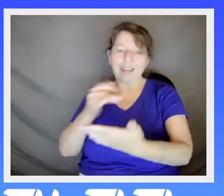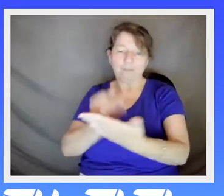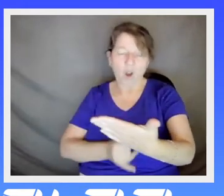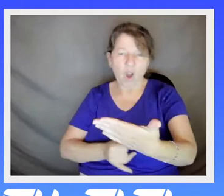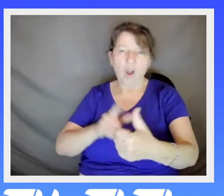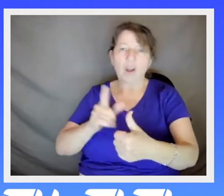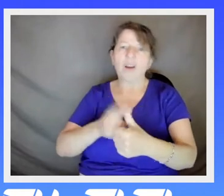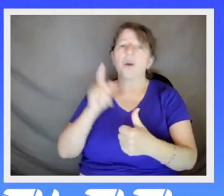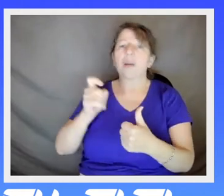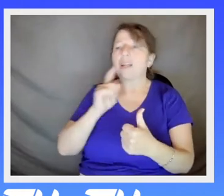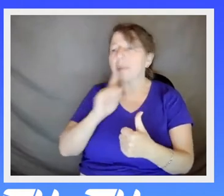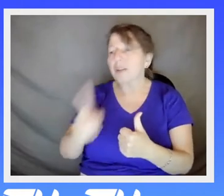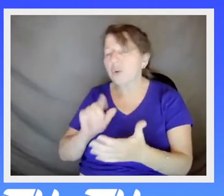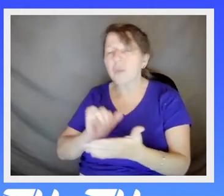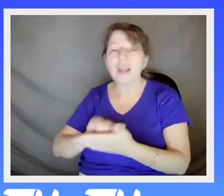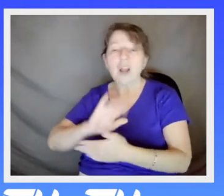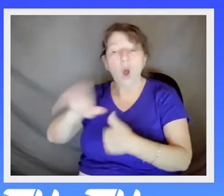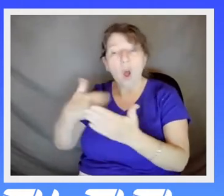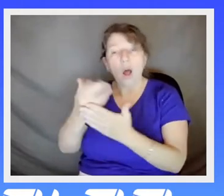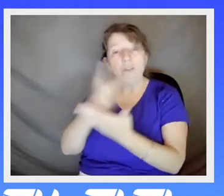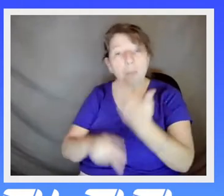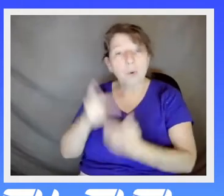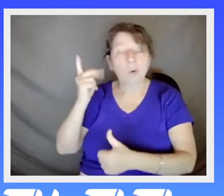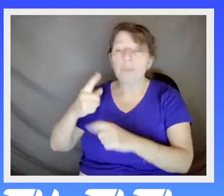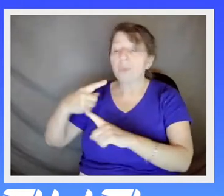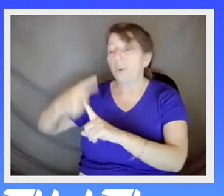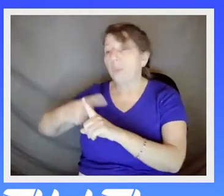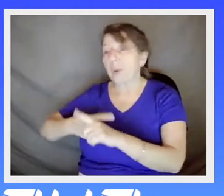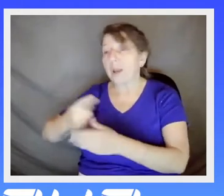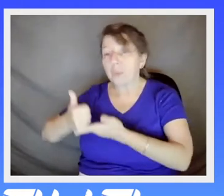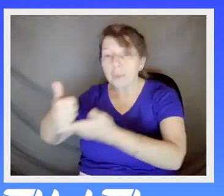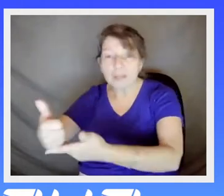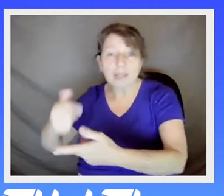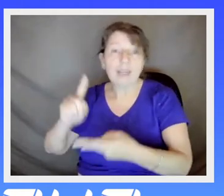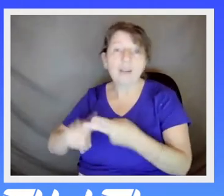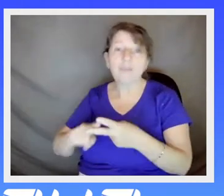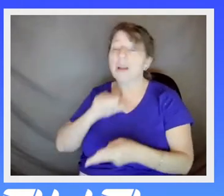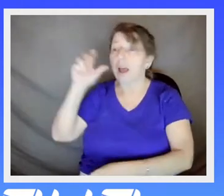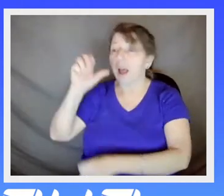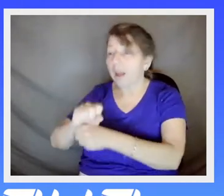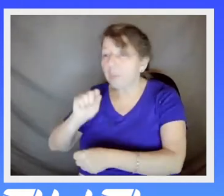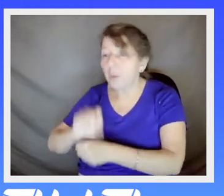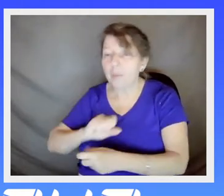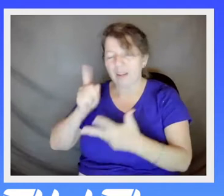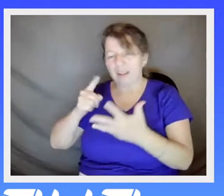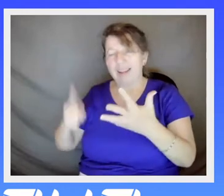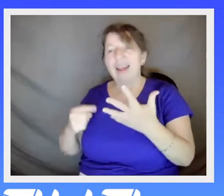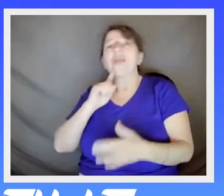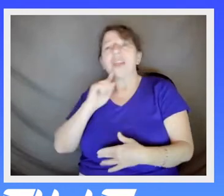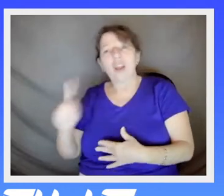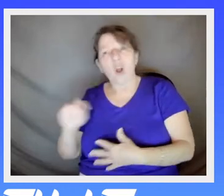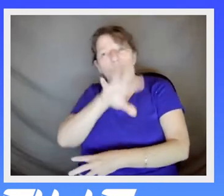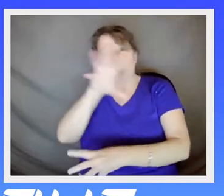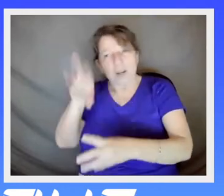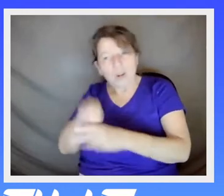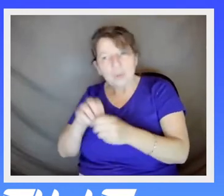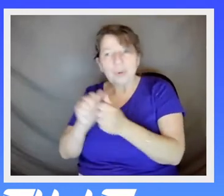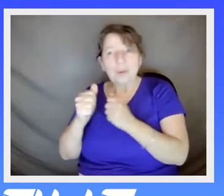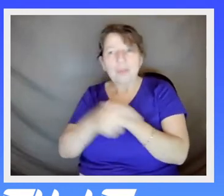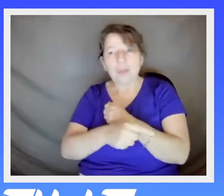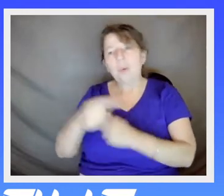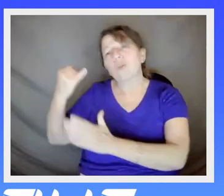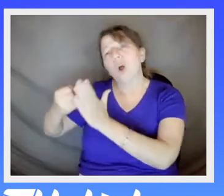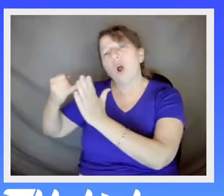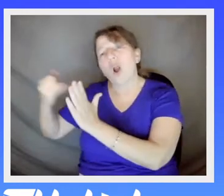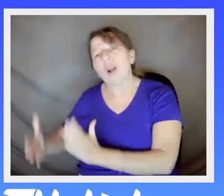relief programs, unemployment benefits are available, but also make it easier to apply. Many are not W-2 earners, right? They're